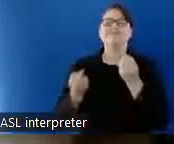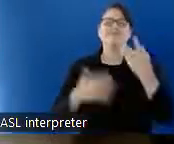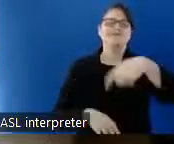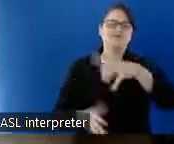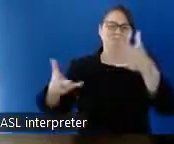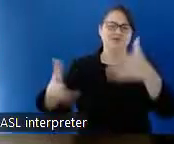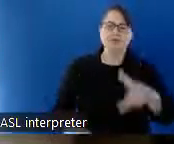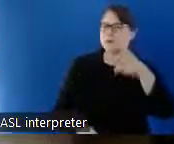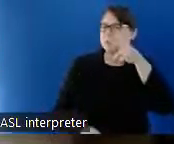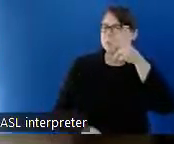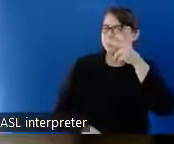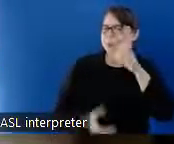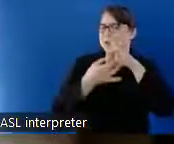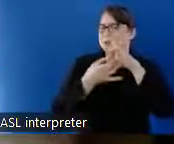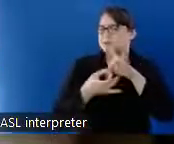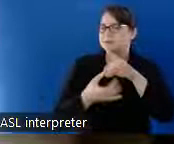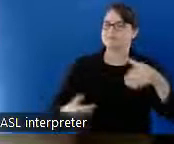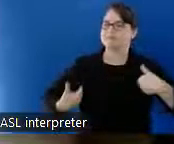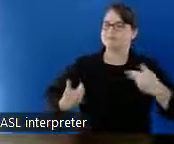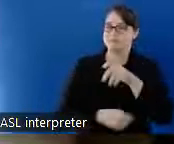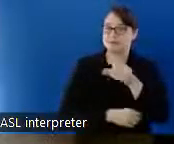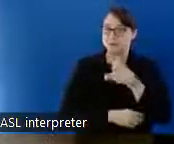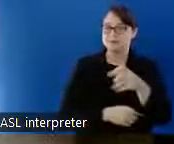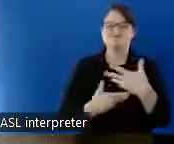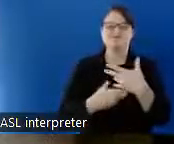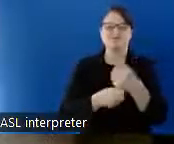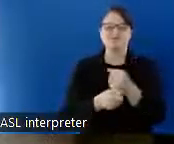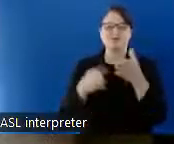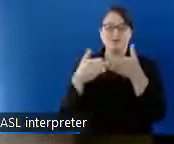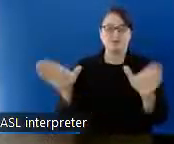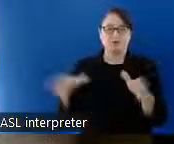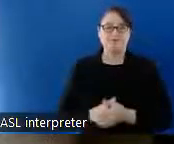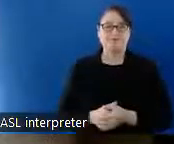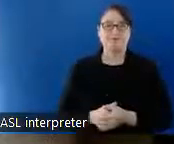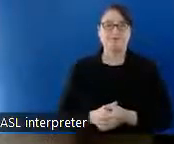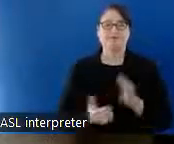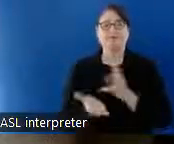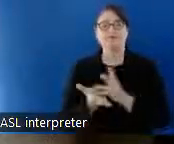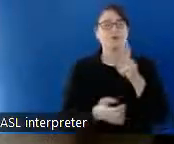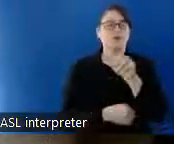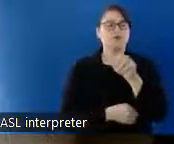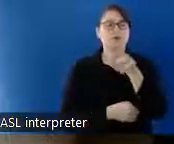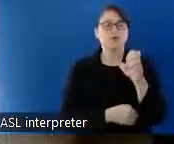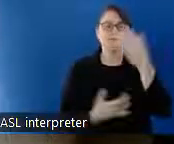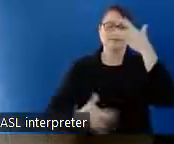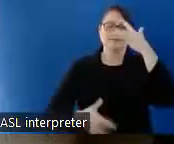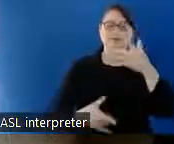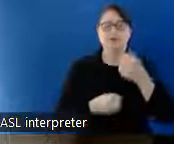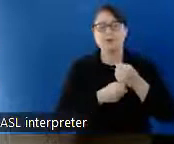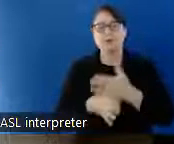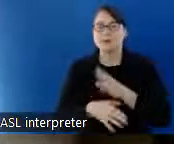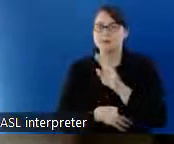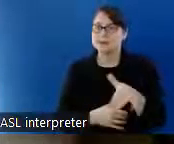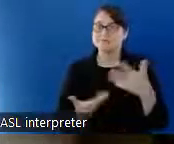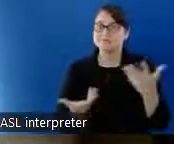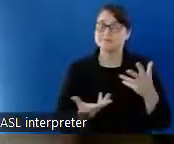to provide a brief overview. Monkeypox is a rare disease caused by infection with a monkeypox virus.